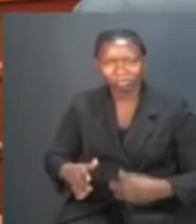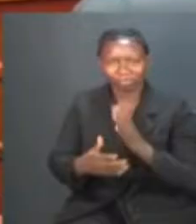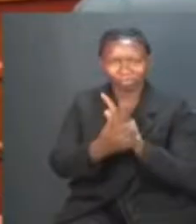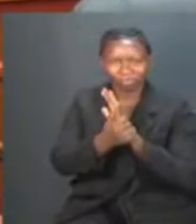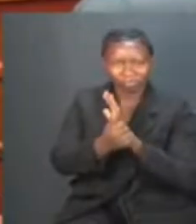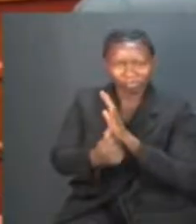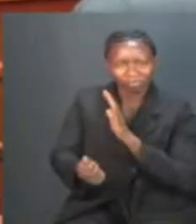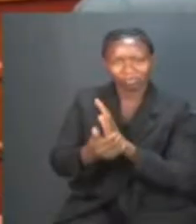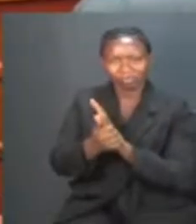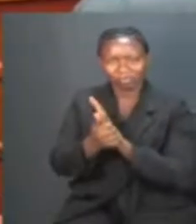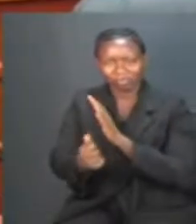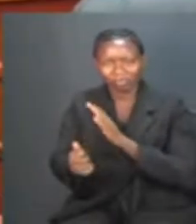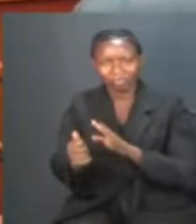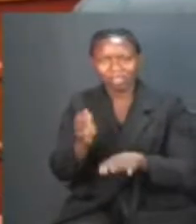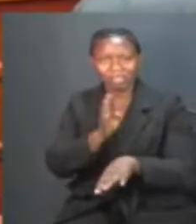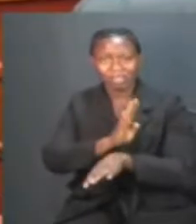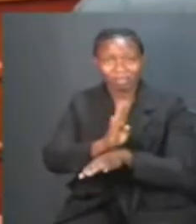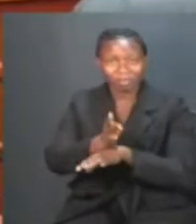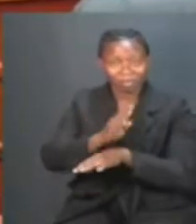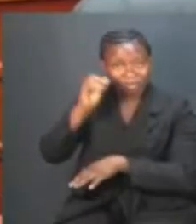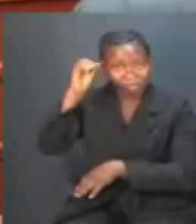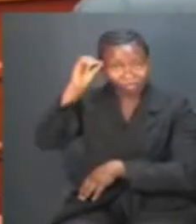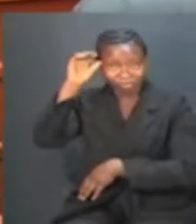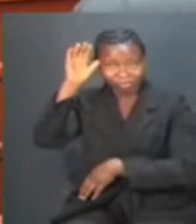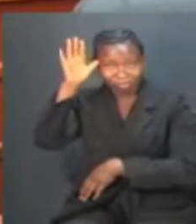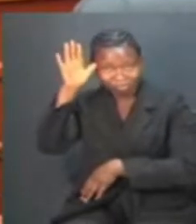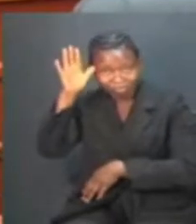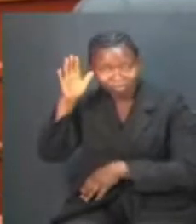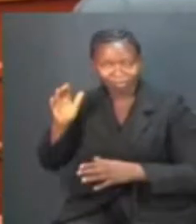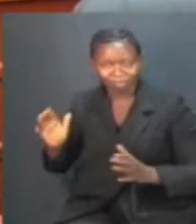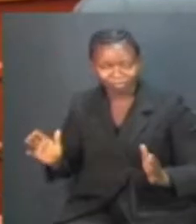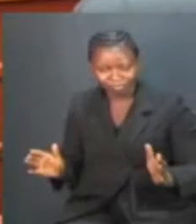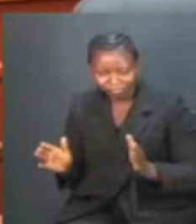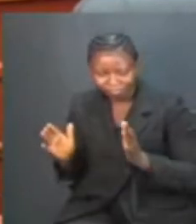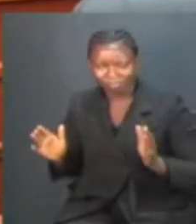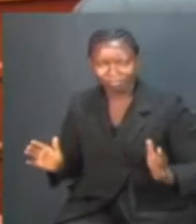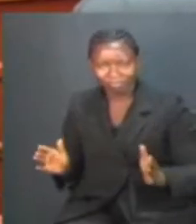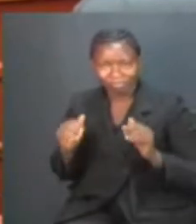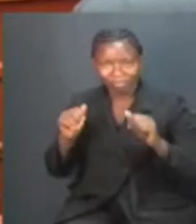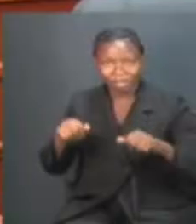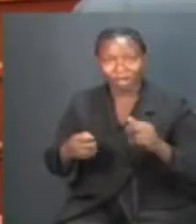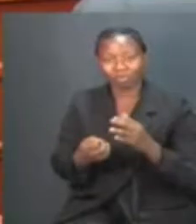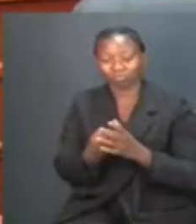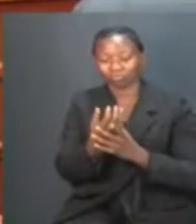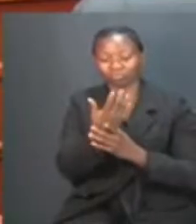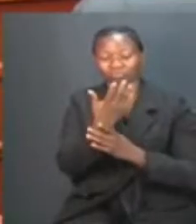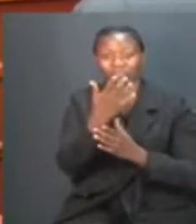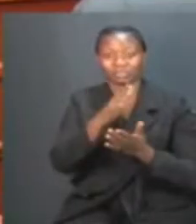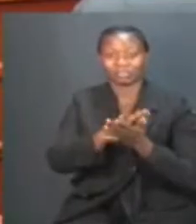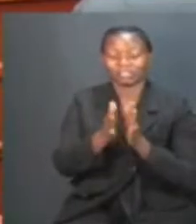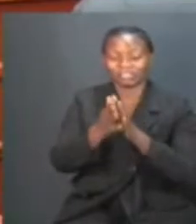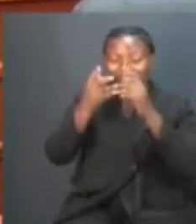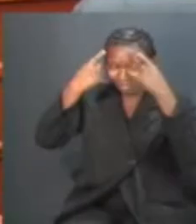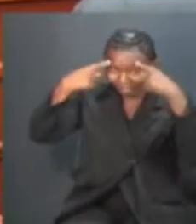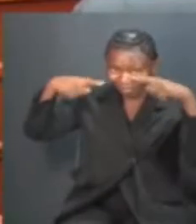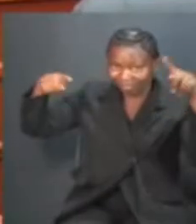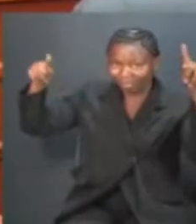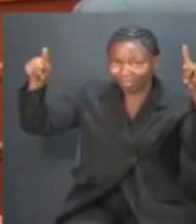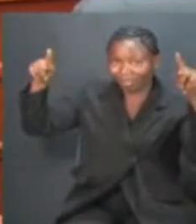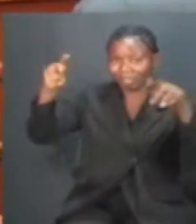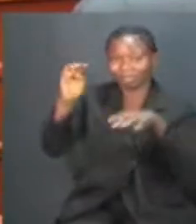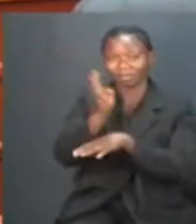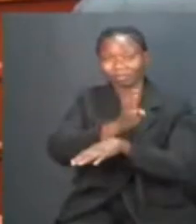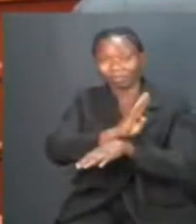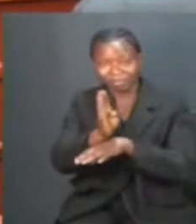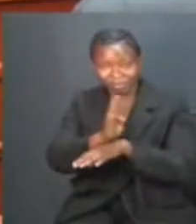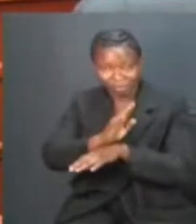skills, the entrepreneurial spirit and endowment, they can grow to become successful entrepreneurs